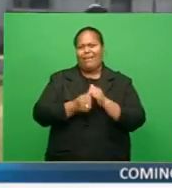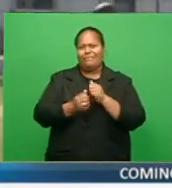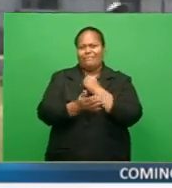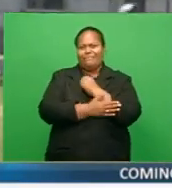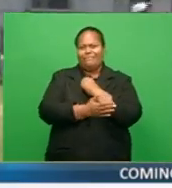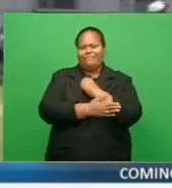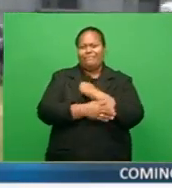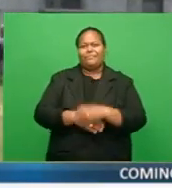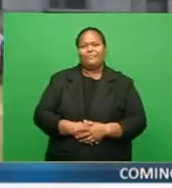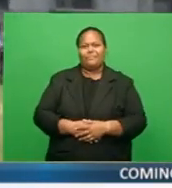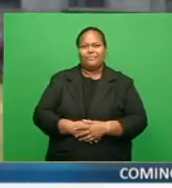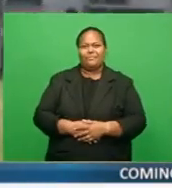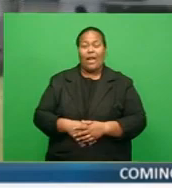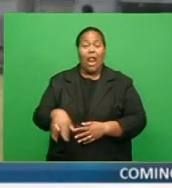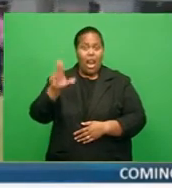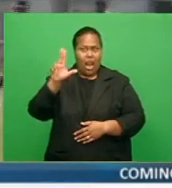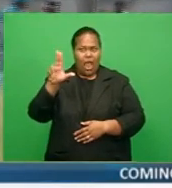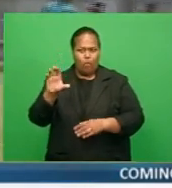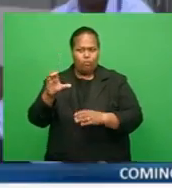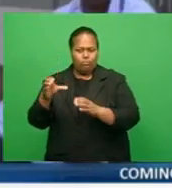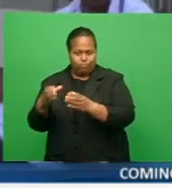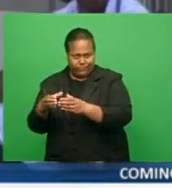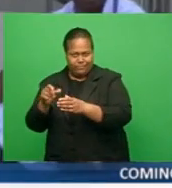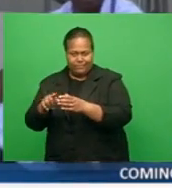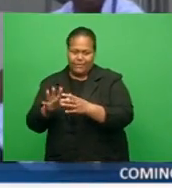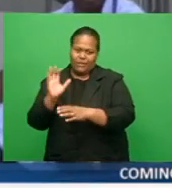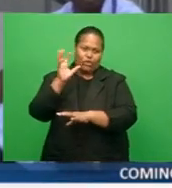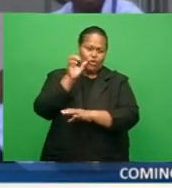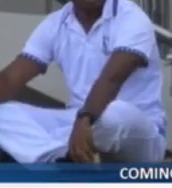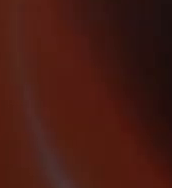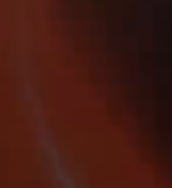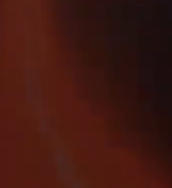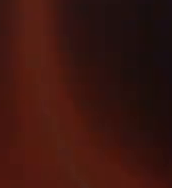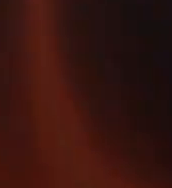And the Via bats with the big guns. This and more coming up.